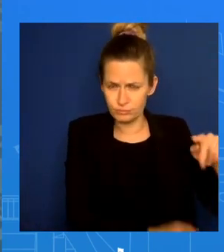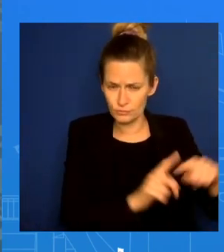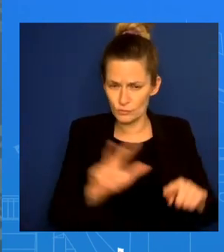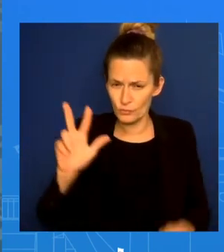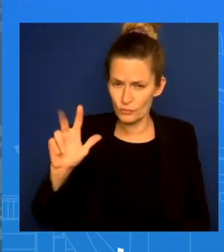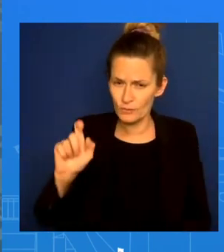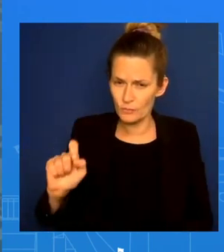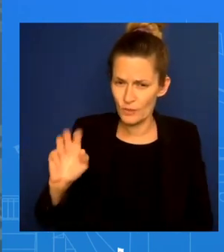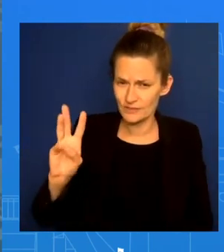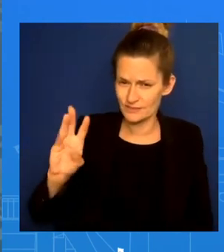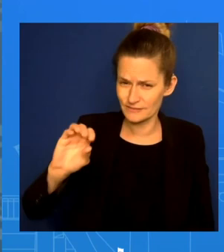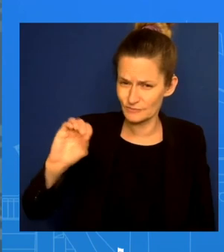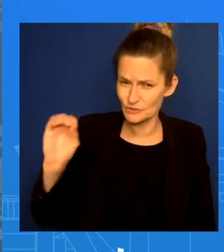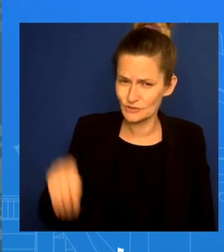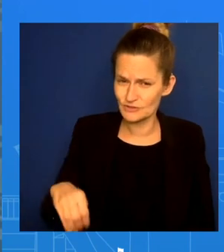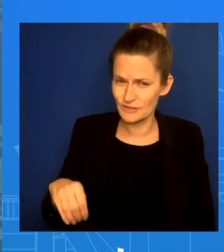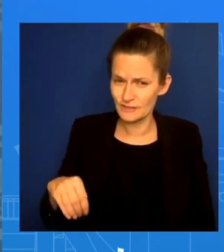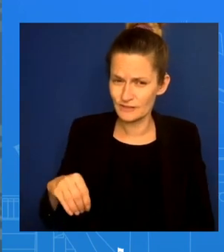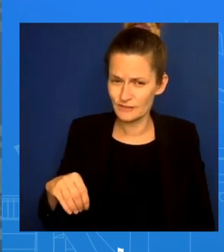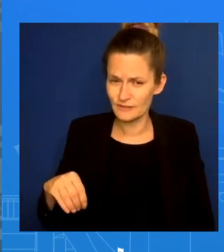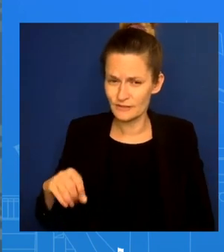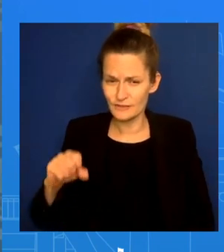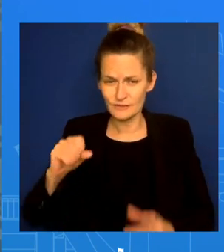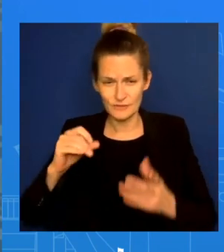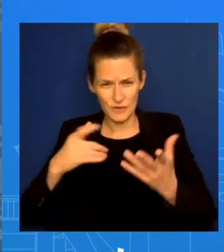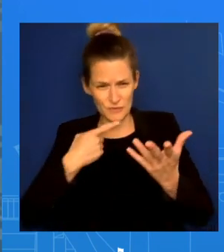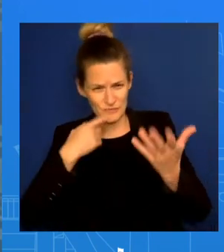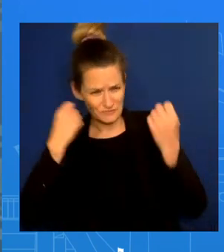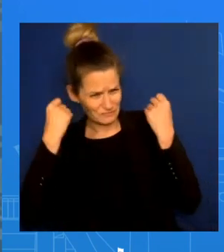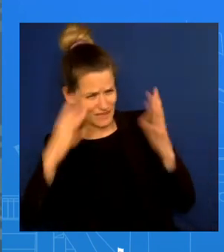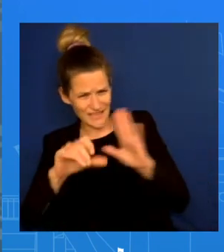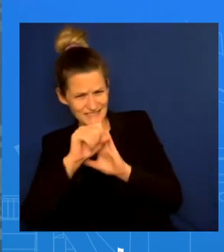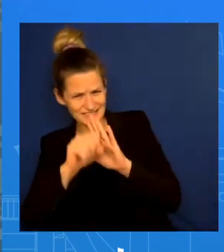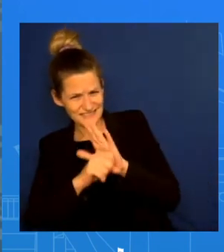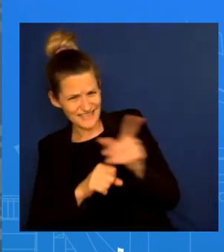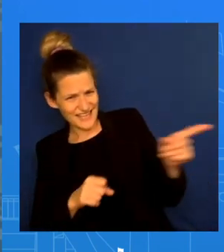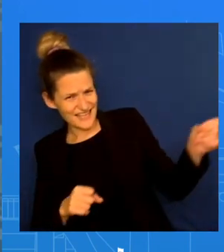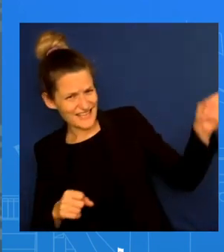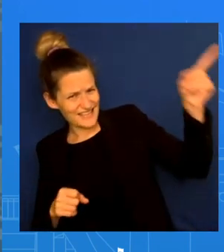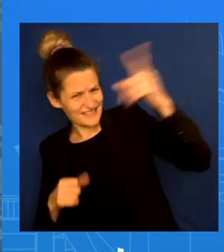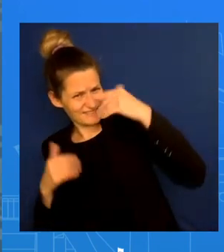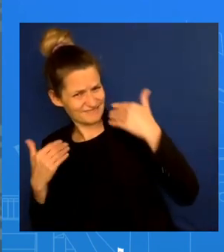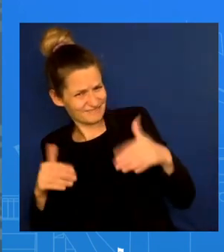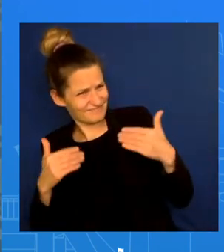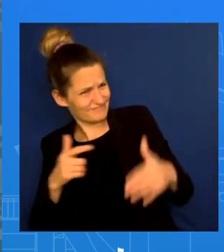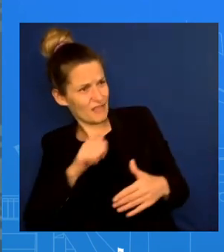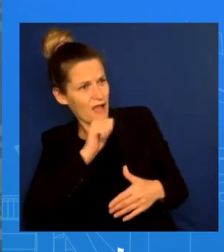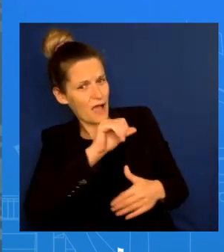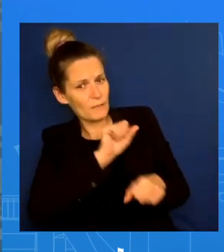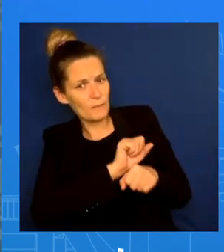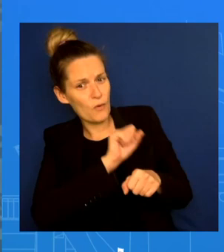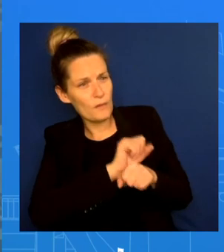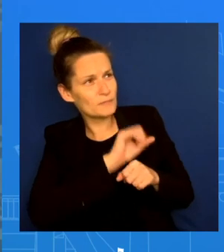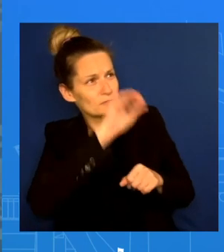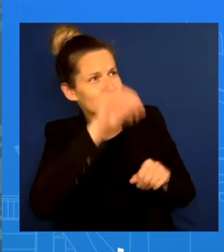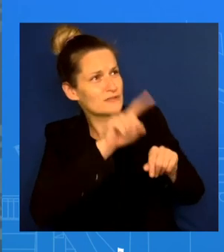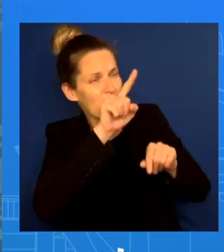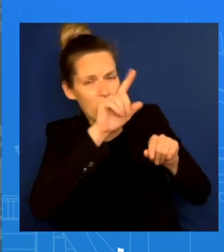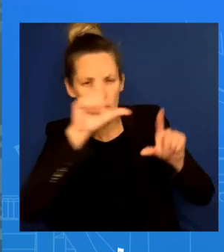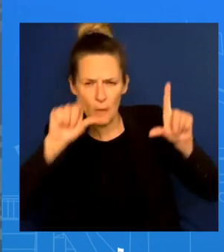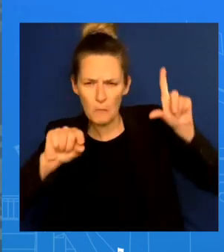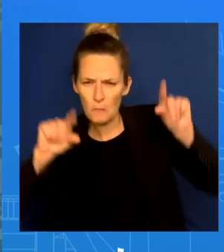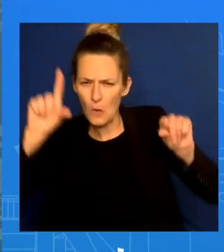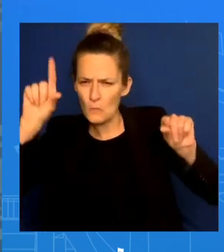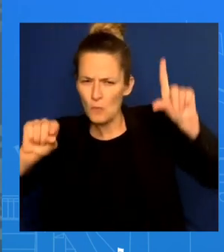at 6% or lower. And so the way that we see is that we are not currently in a recession or a